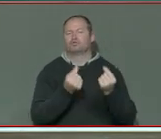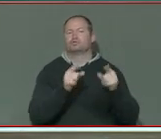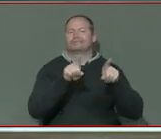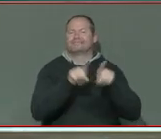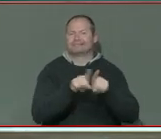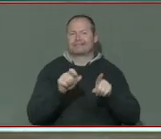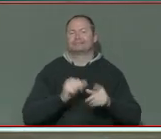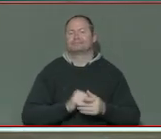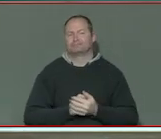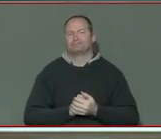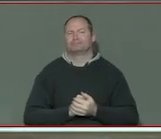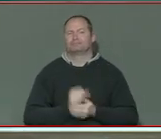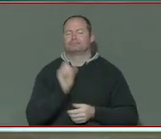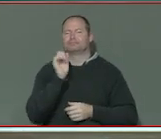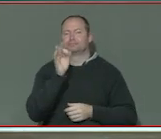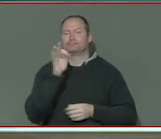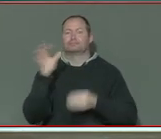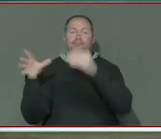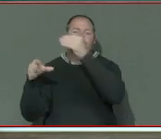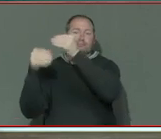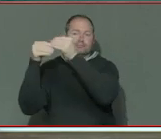I must also add it to my